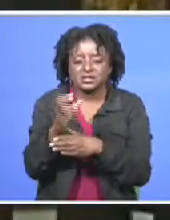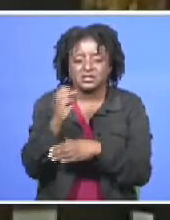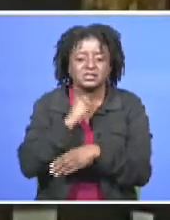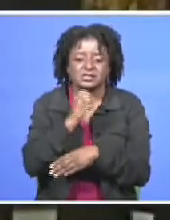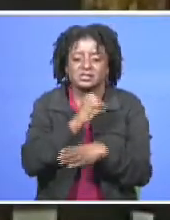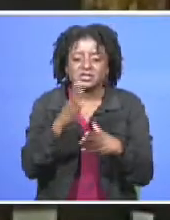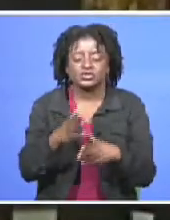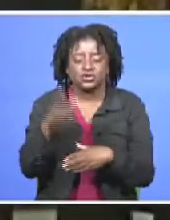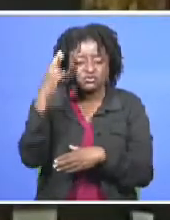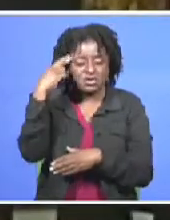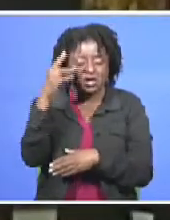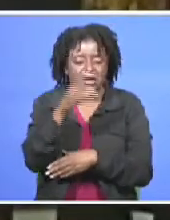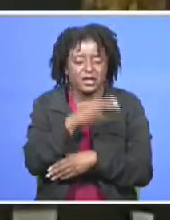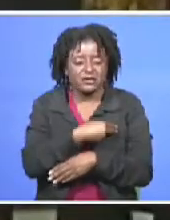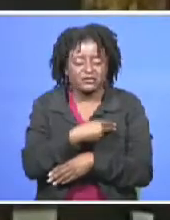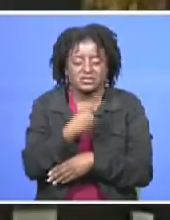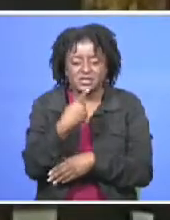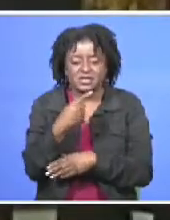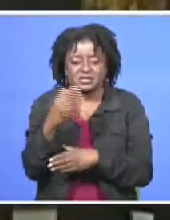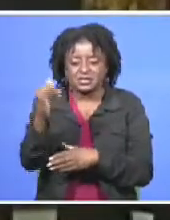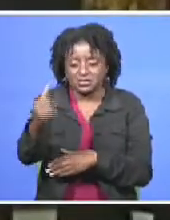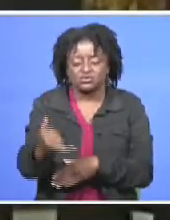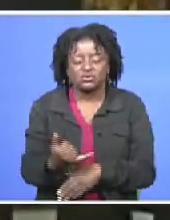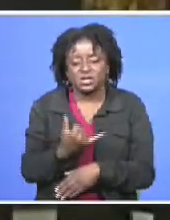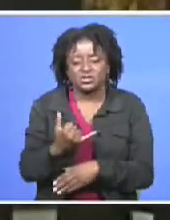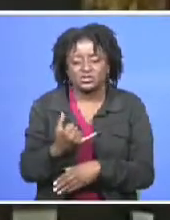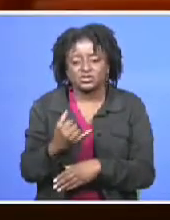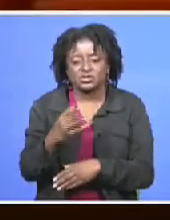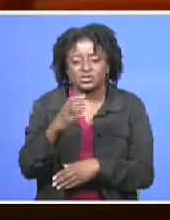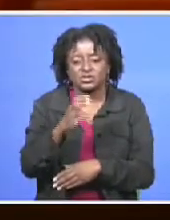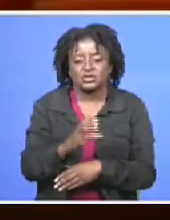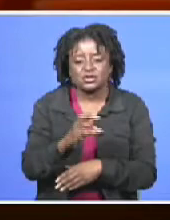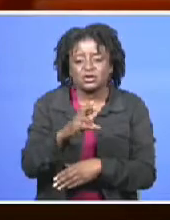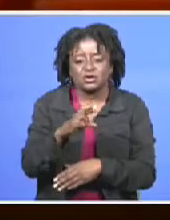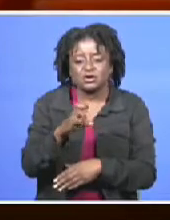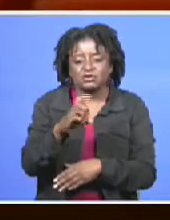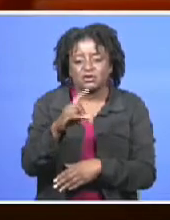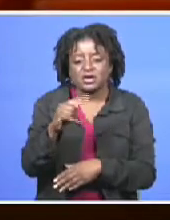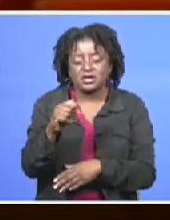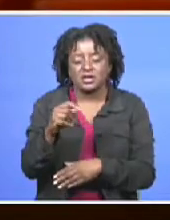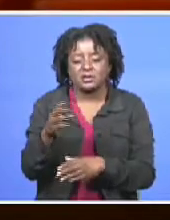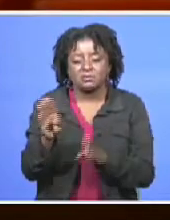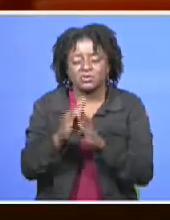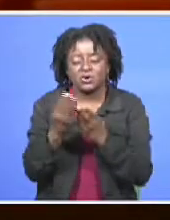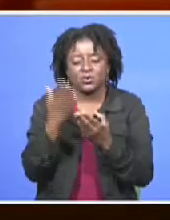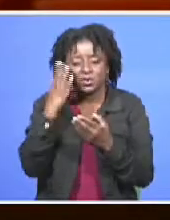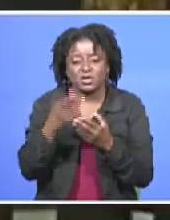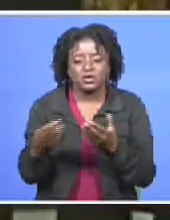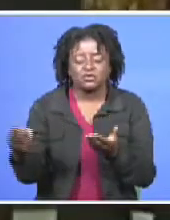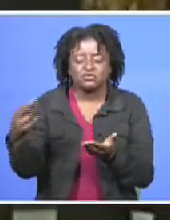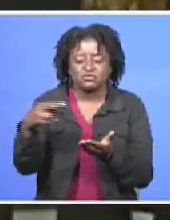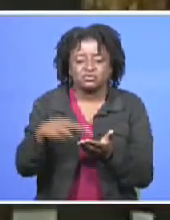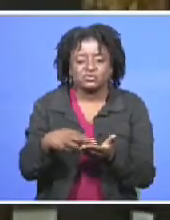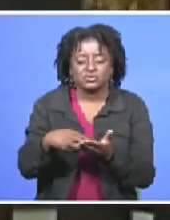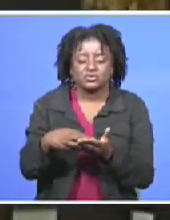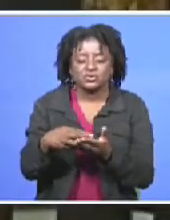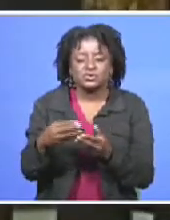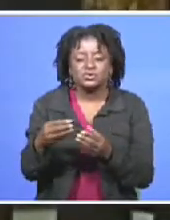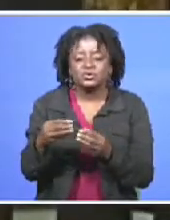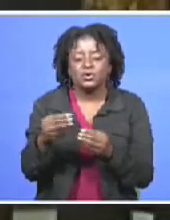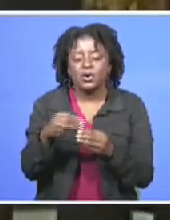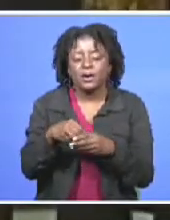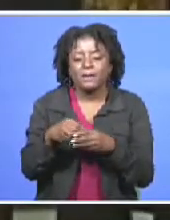his contribution, says the introduction of the credit bureau would restart bank lending and benefit the Bahamas the same way it benefited